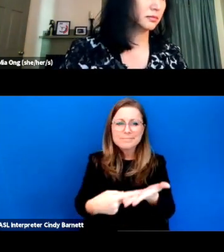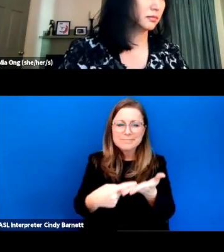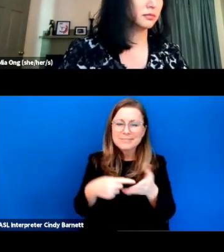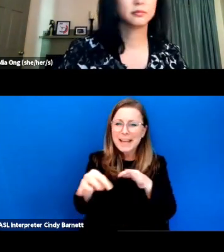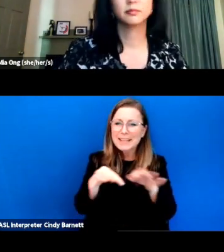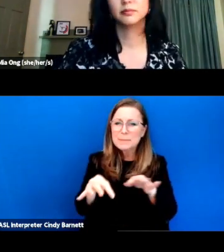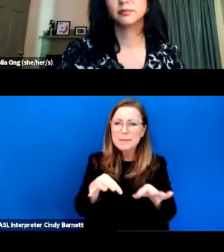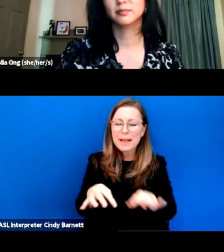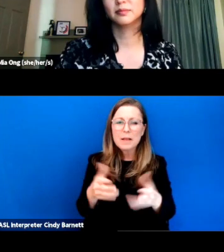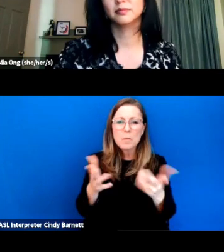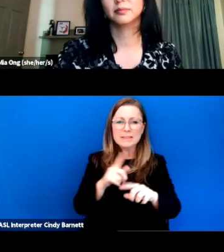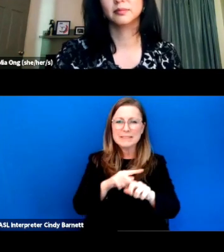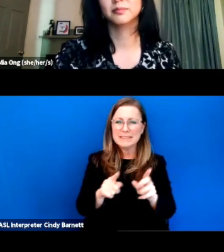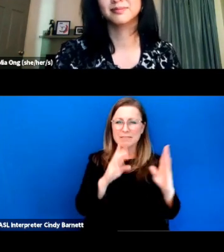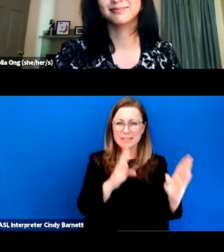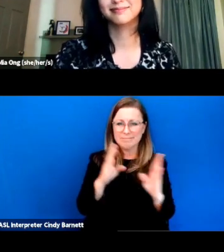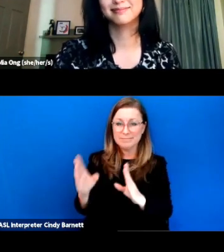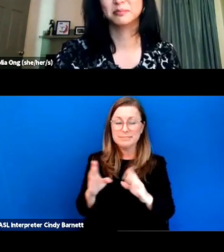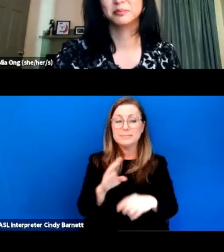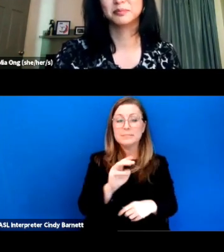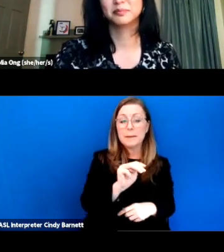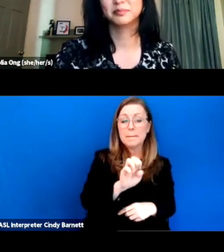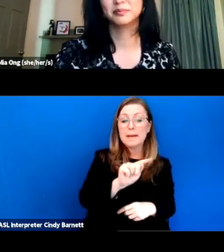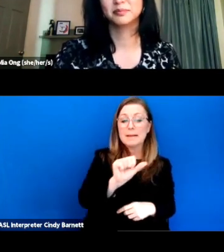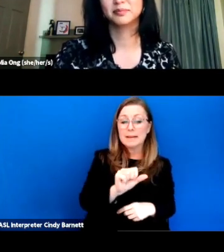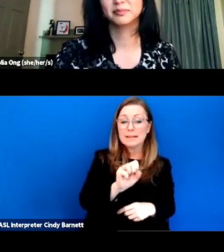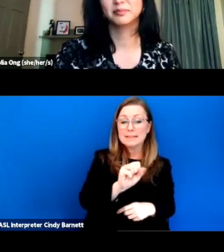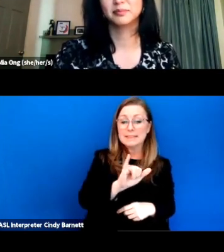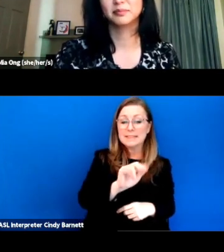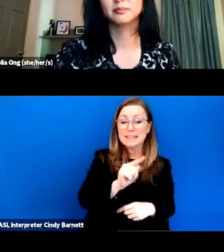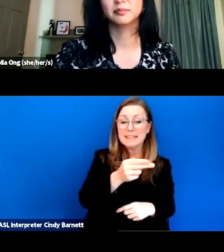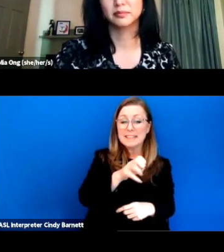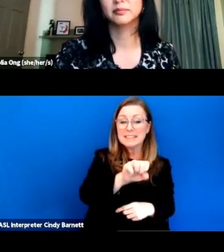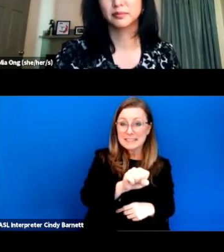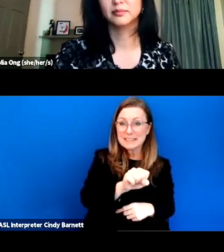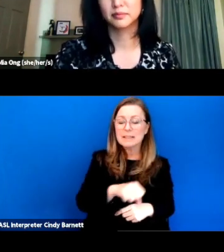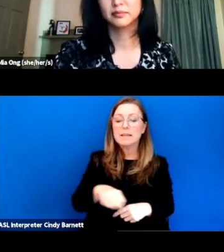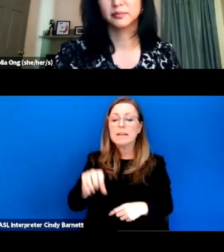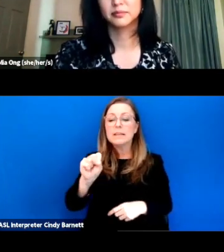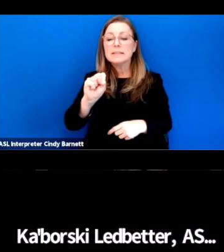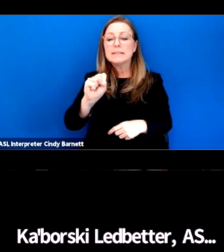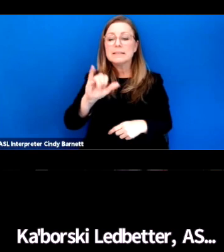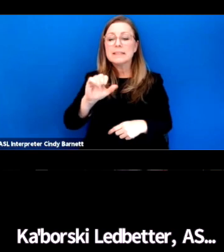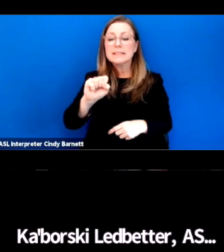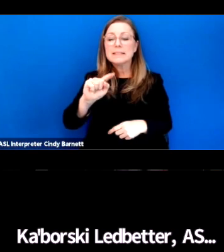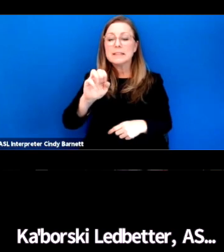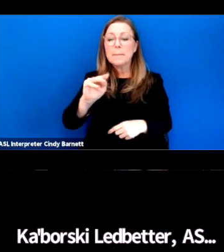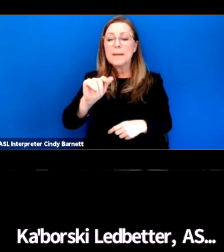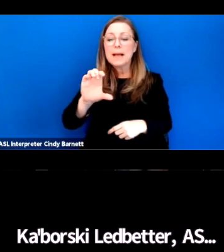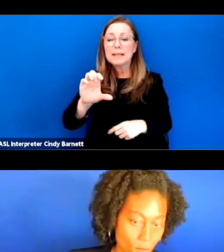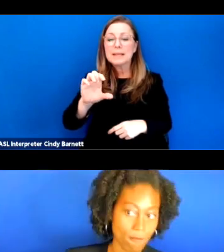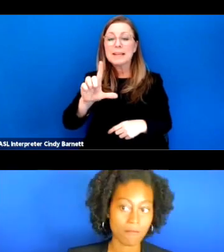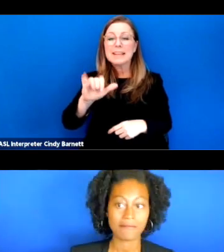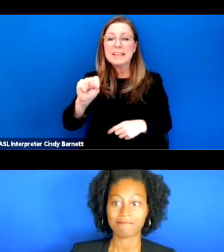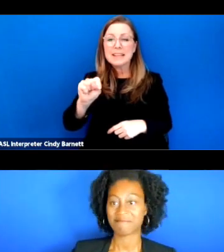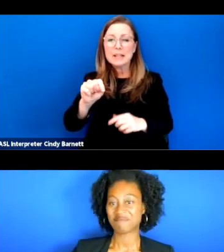versus a systematic literature review? That seems to be, I think there some people are a little confused. There's some ways can you explain that again?